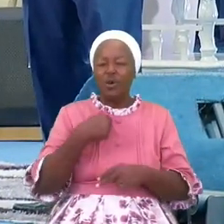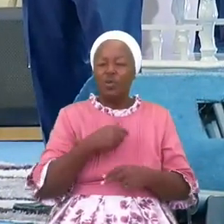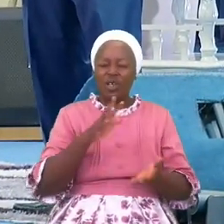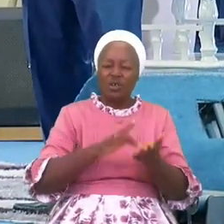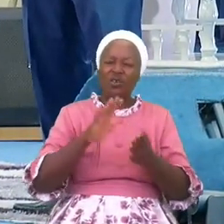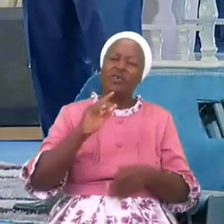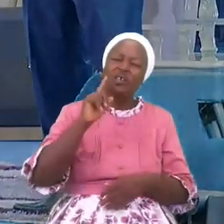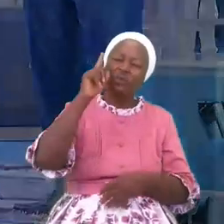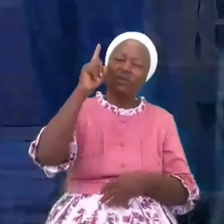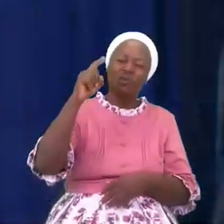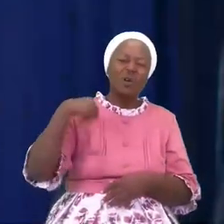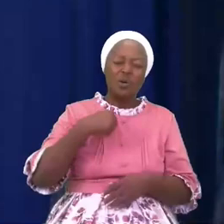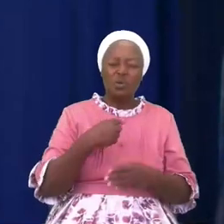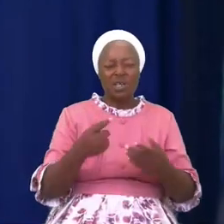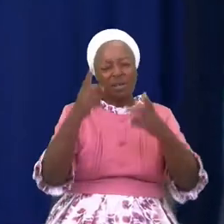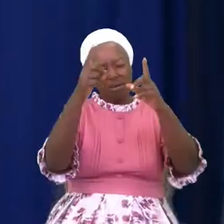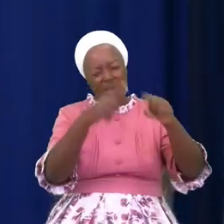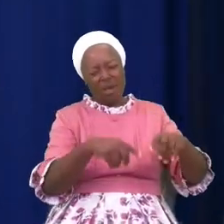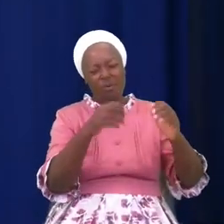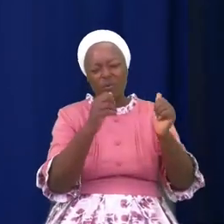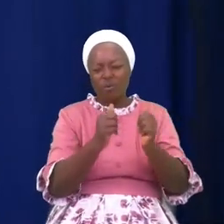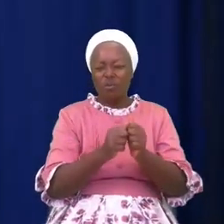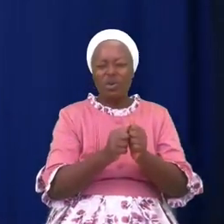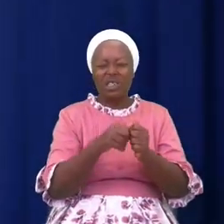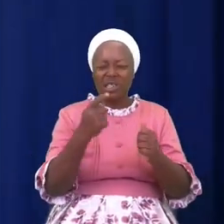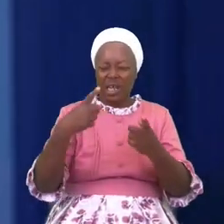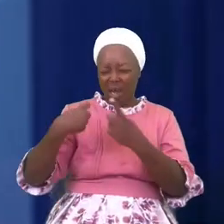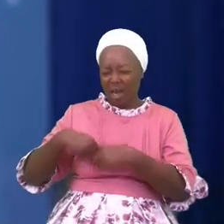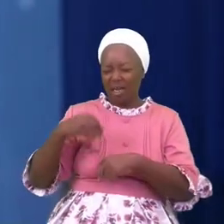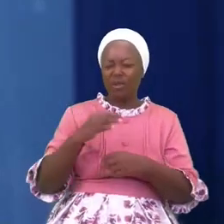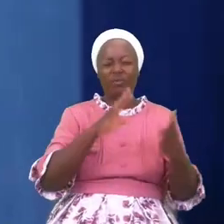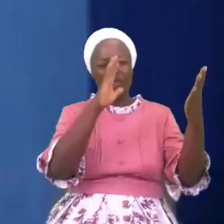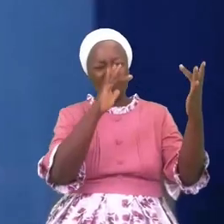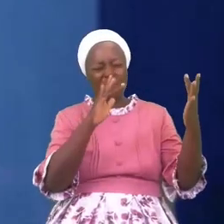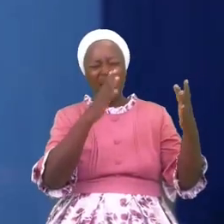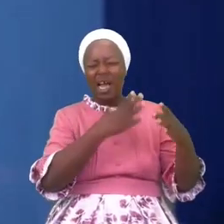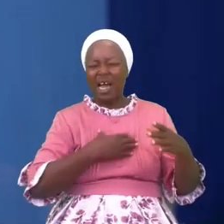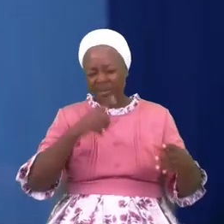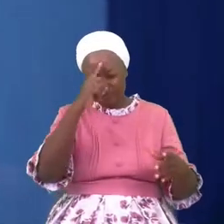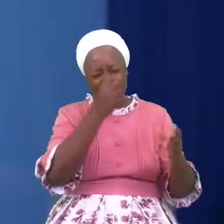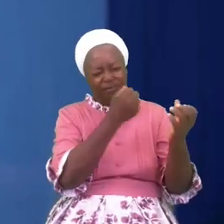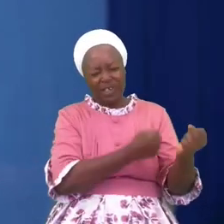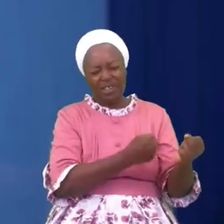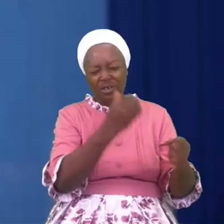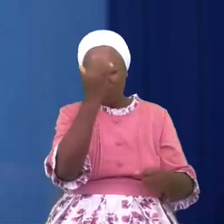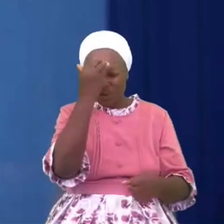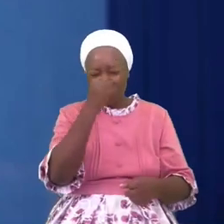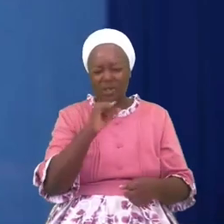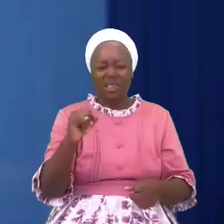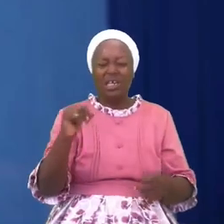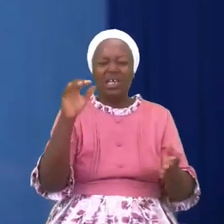of expectation and faith, knowing that nothing will stand